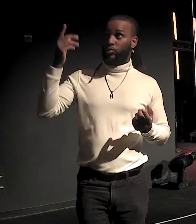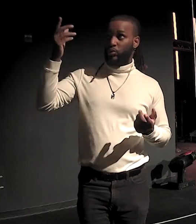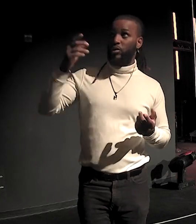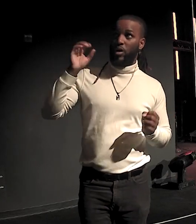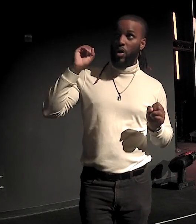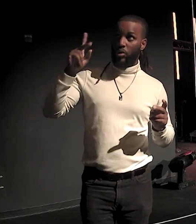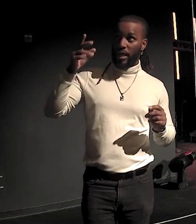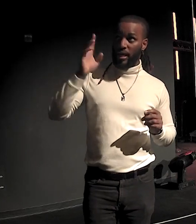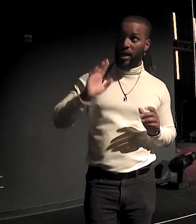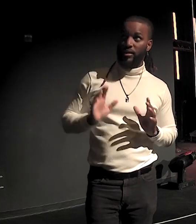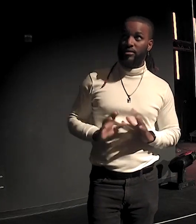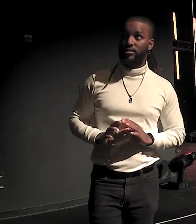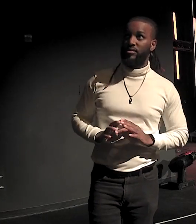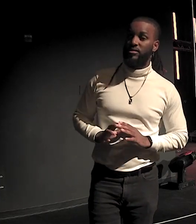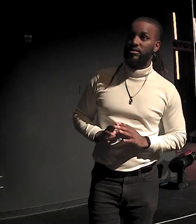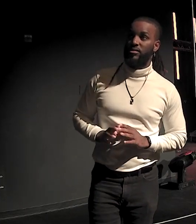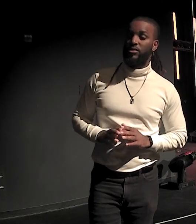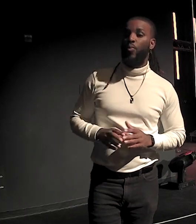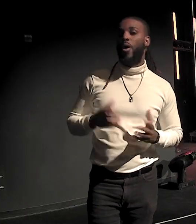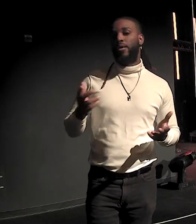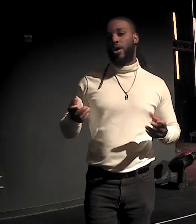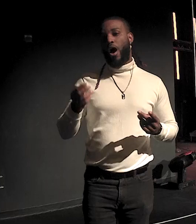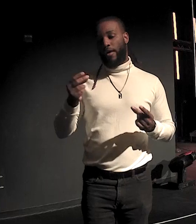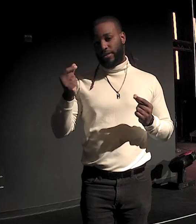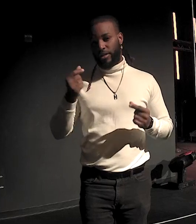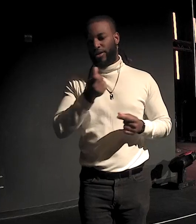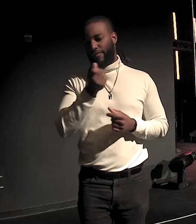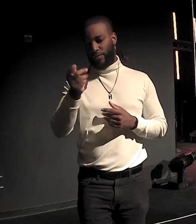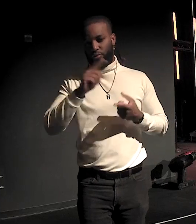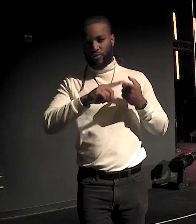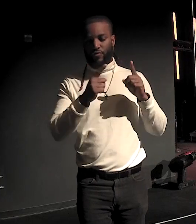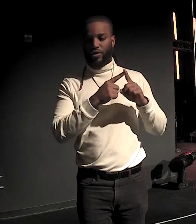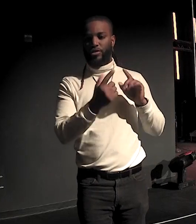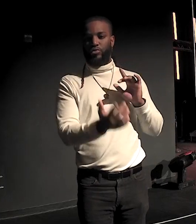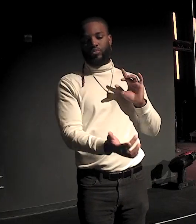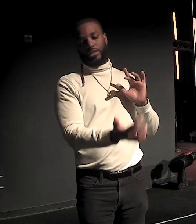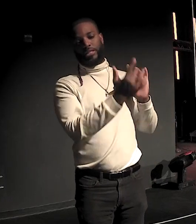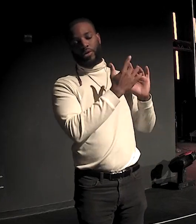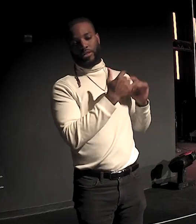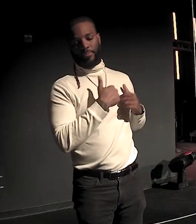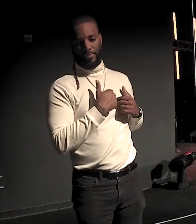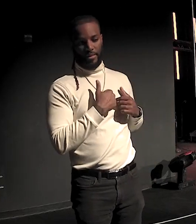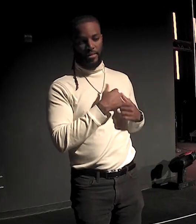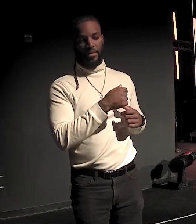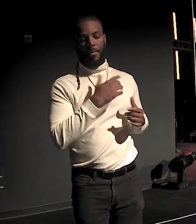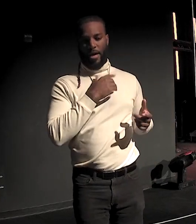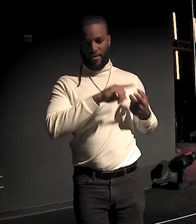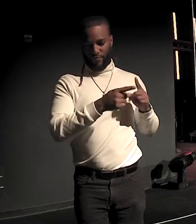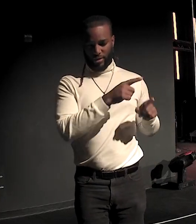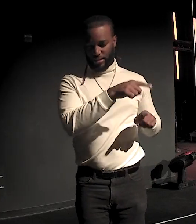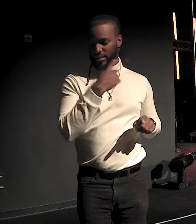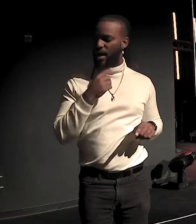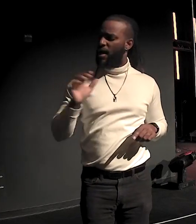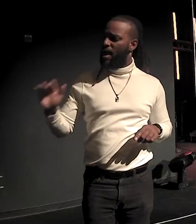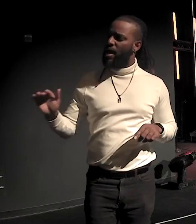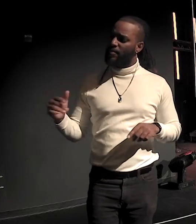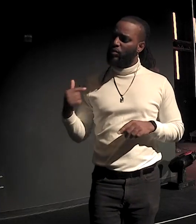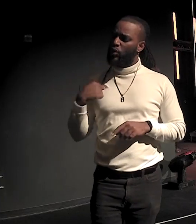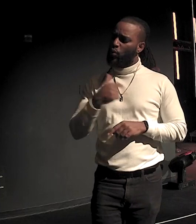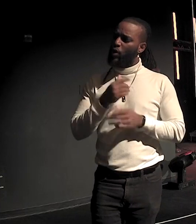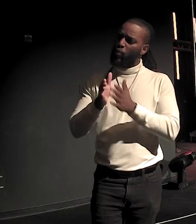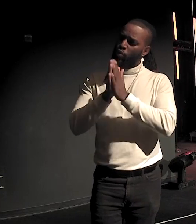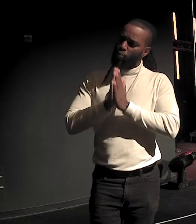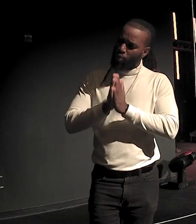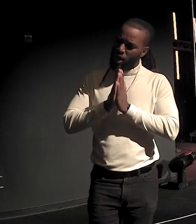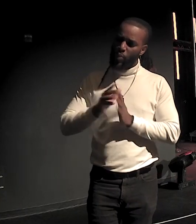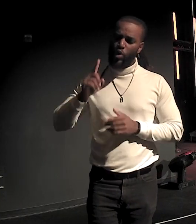God. Well, then all of a sudden, some friends reached out, and they said, hey, we were praying,